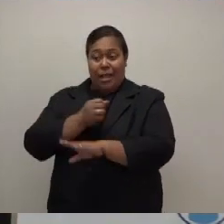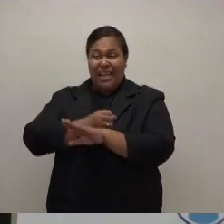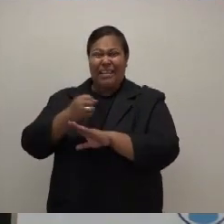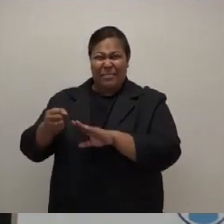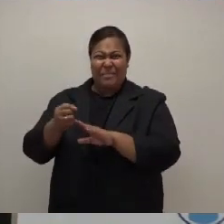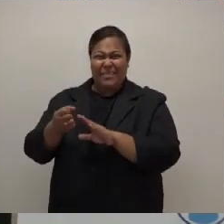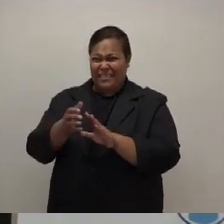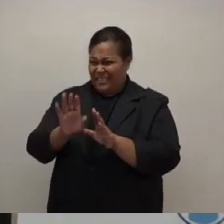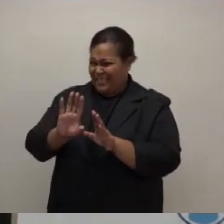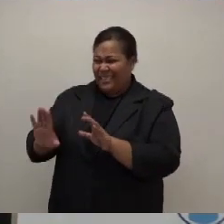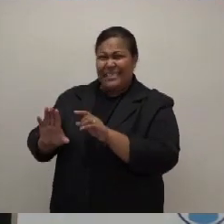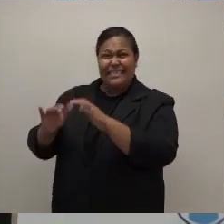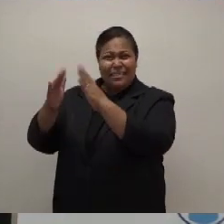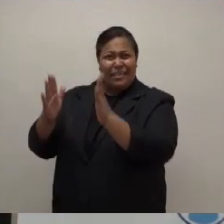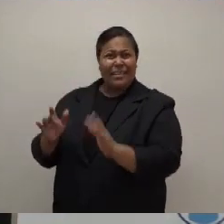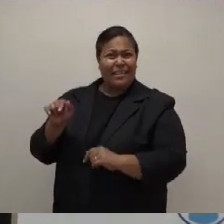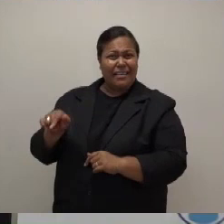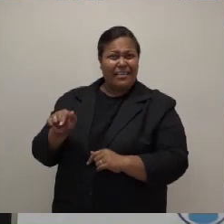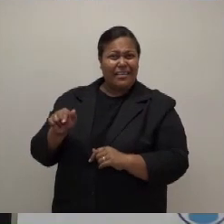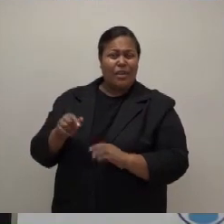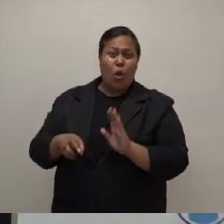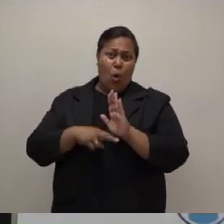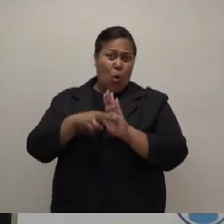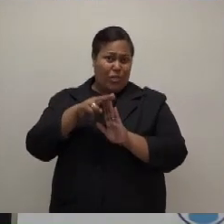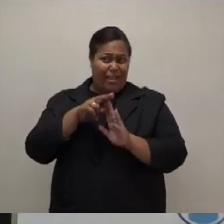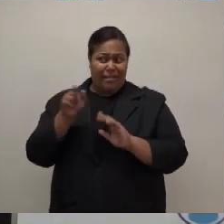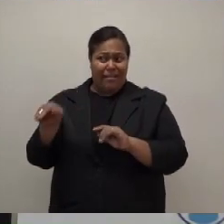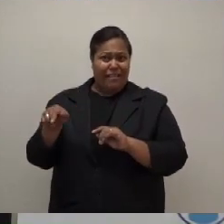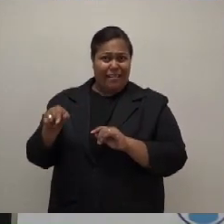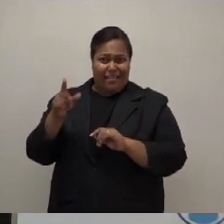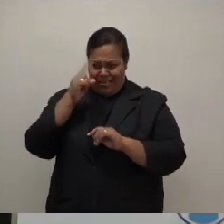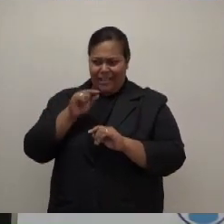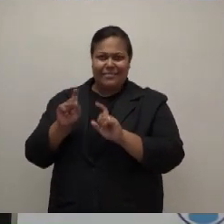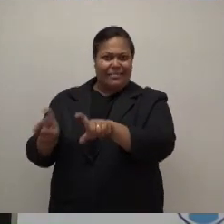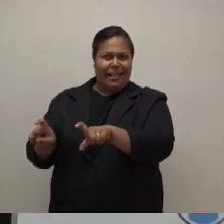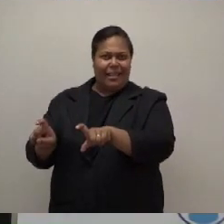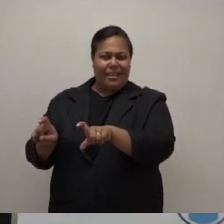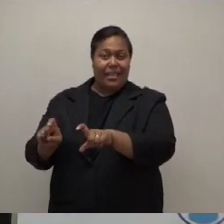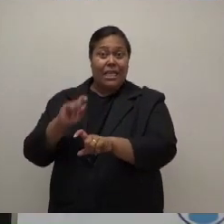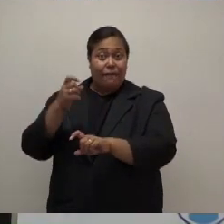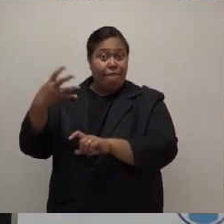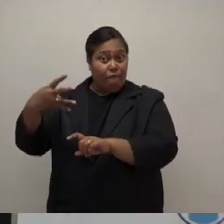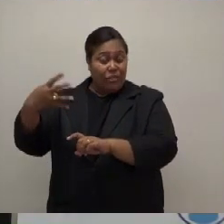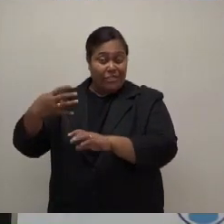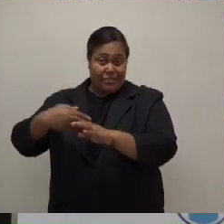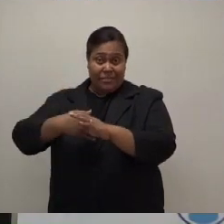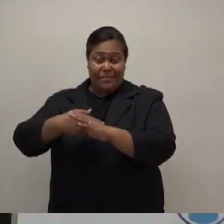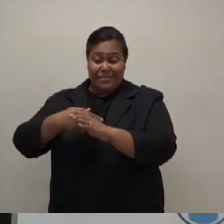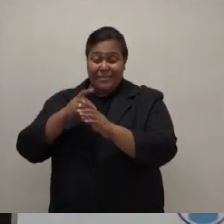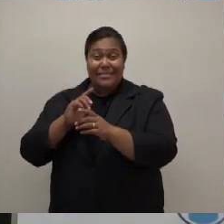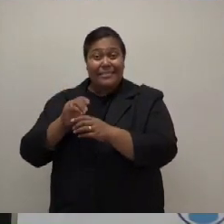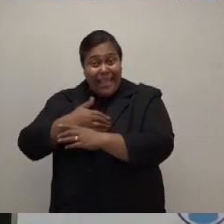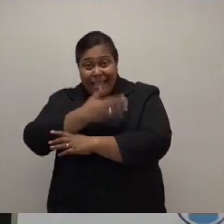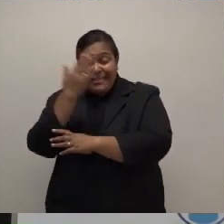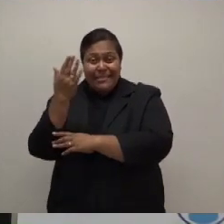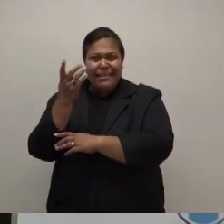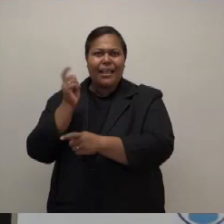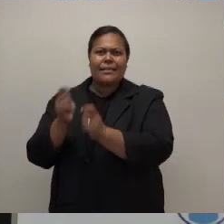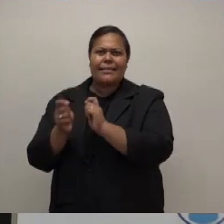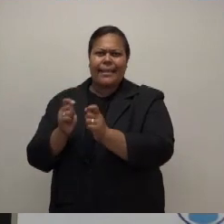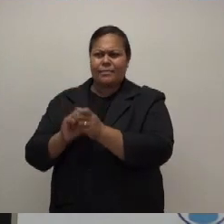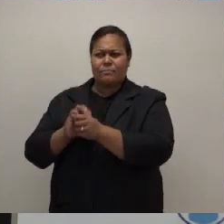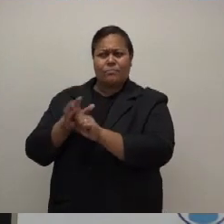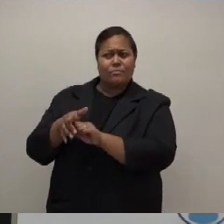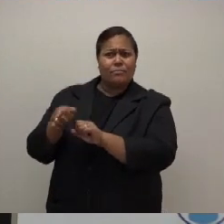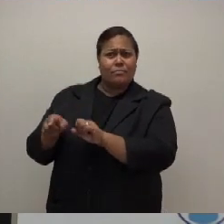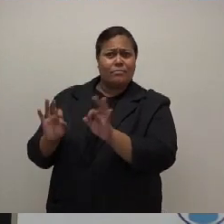designated quarantine center or a hotel of their choosing, after which a negative COVID test can clear them to start their Mbula